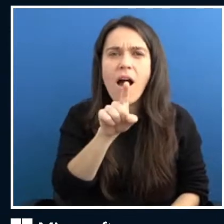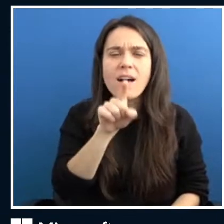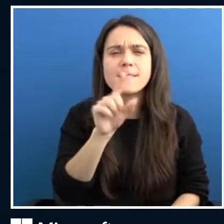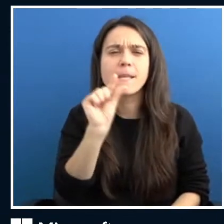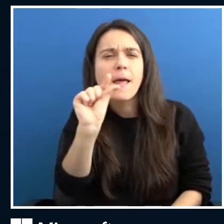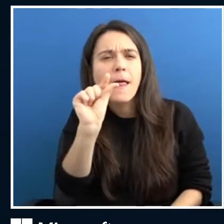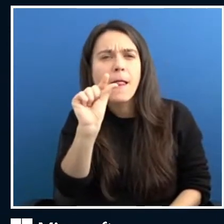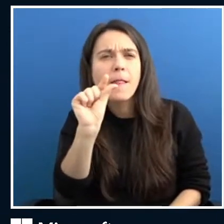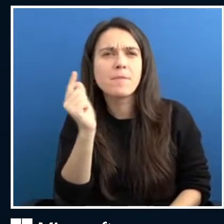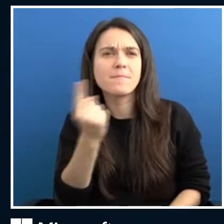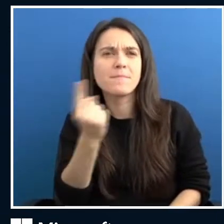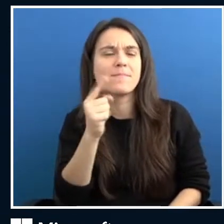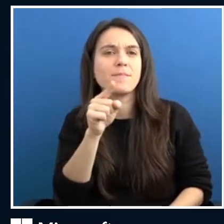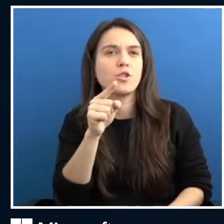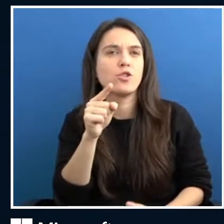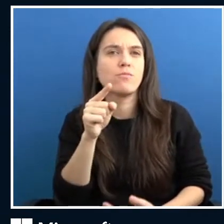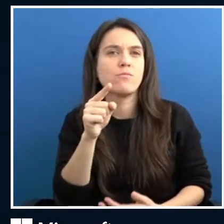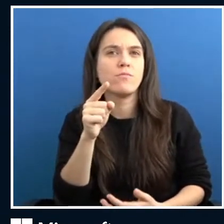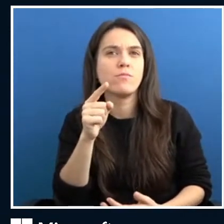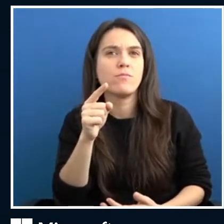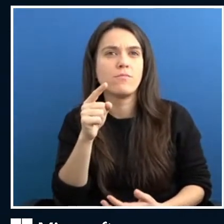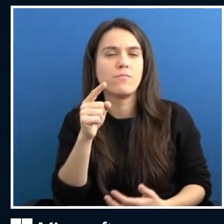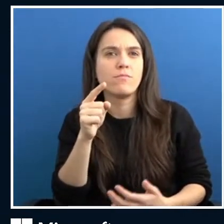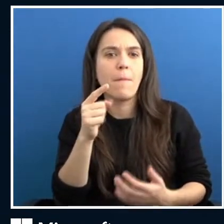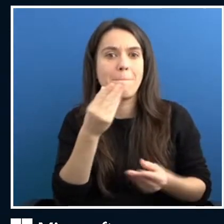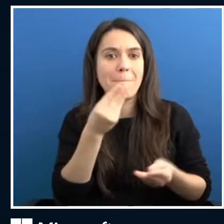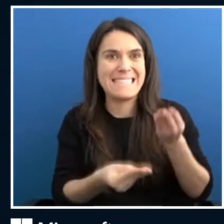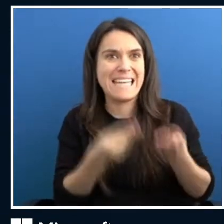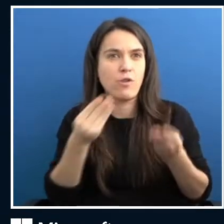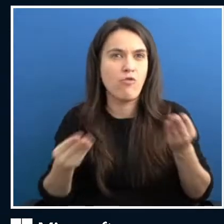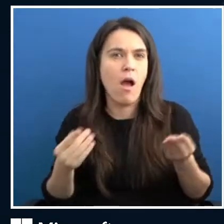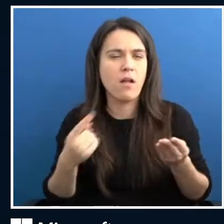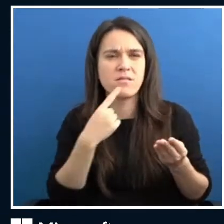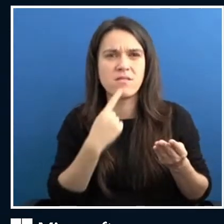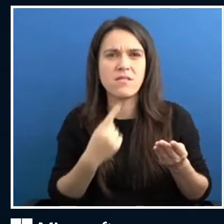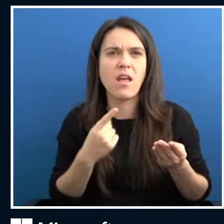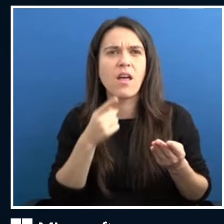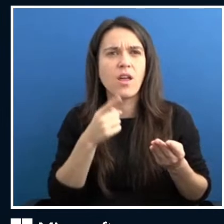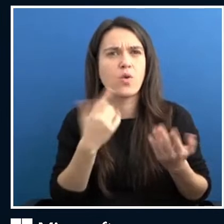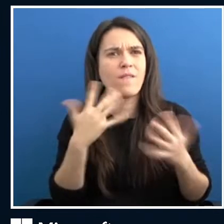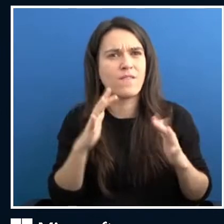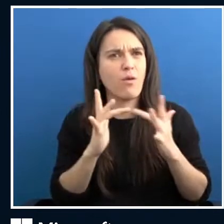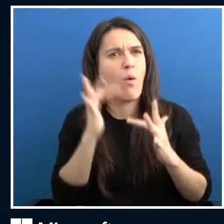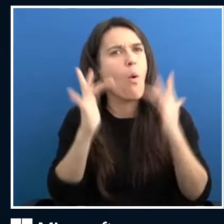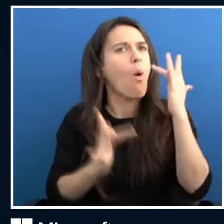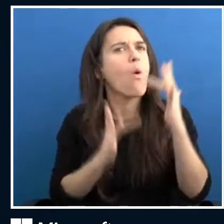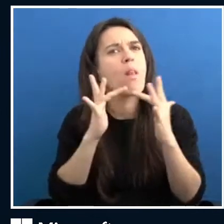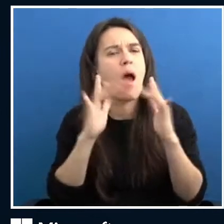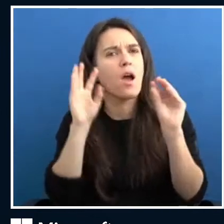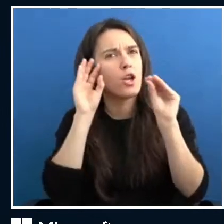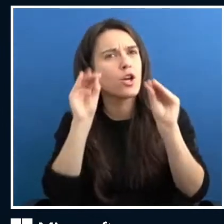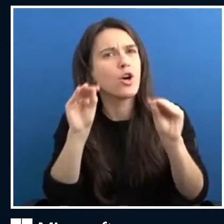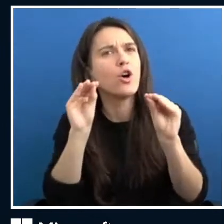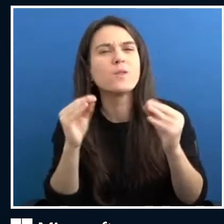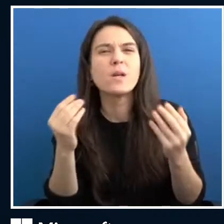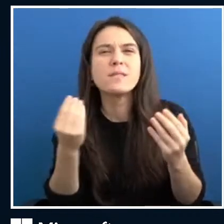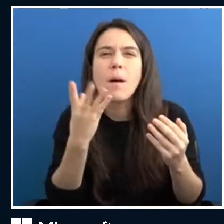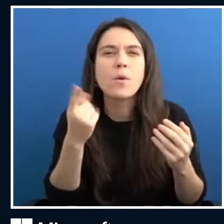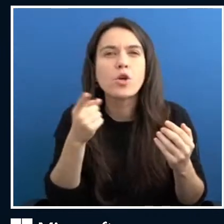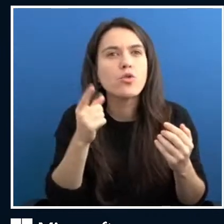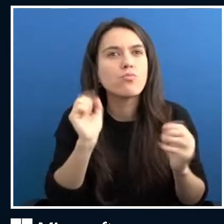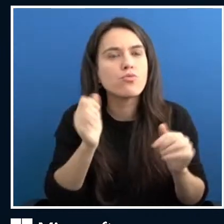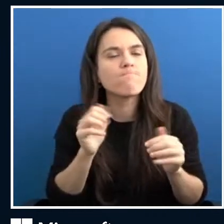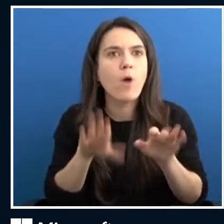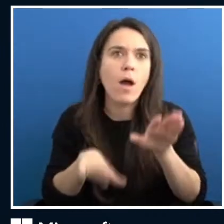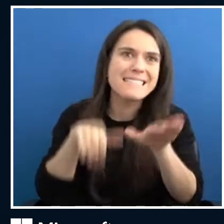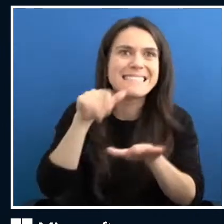your top learning materials. You mentioned you'd been on some online courses. What would you recommend as the next step for